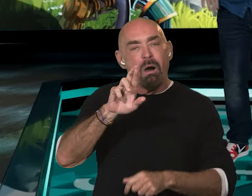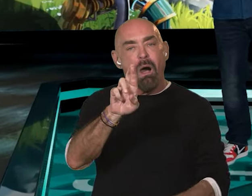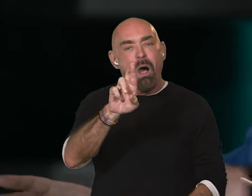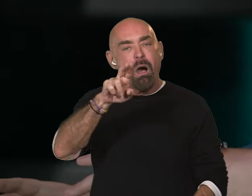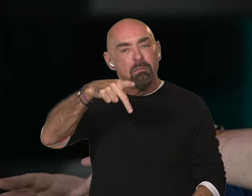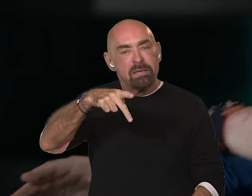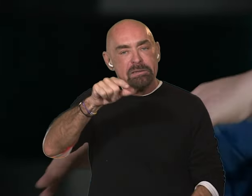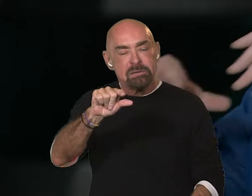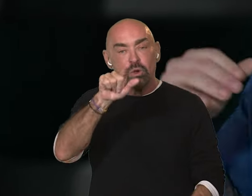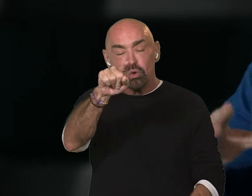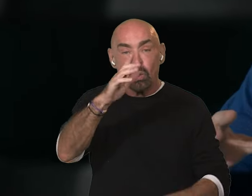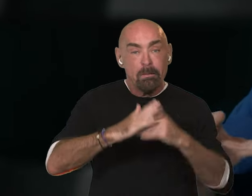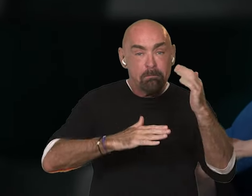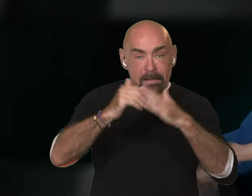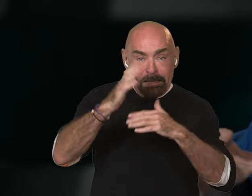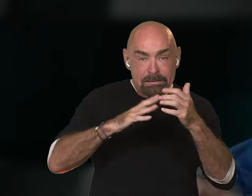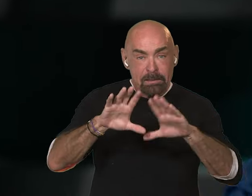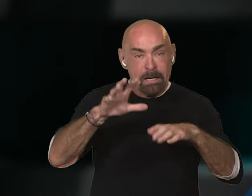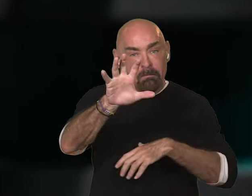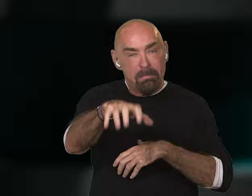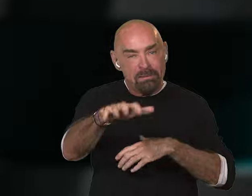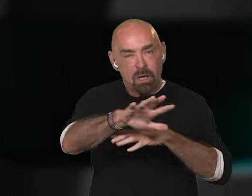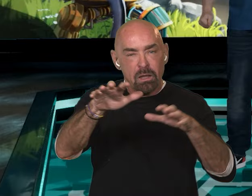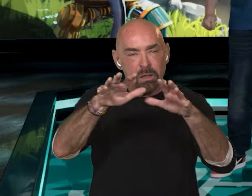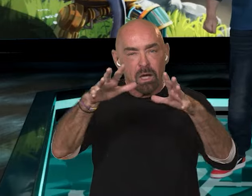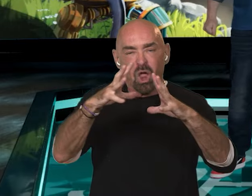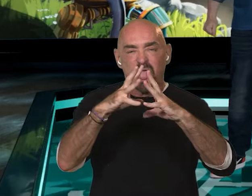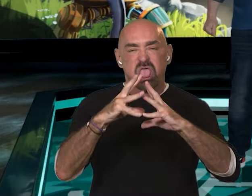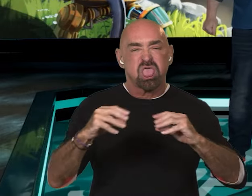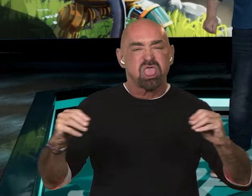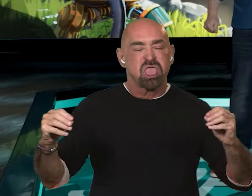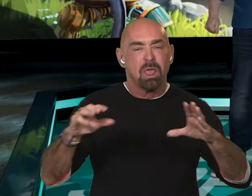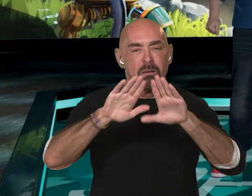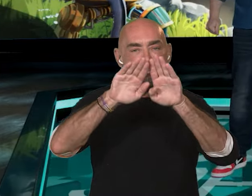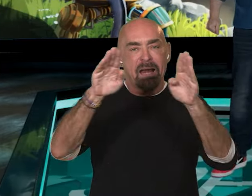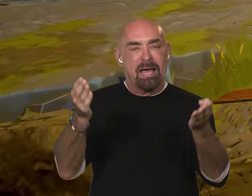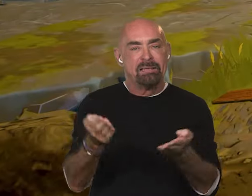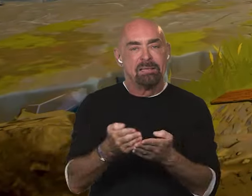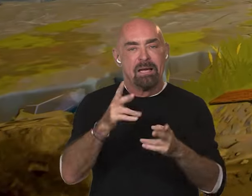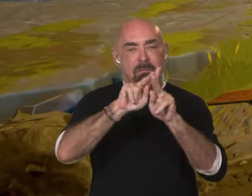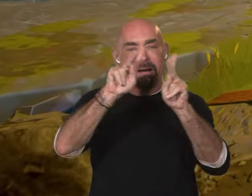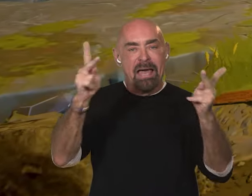where you build and defend bases on a crumbling fantasy planet.